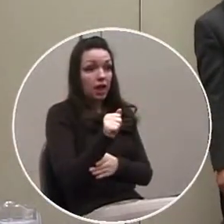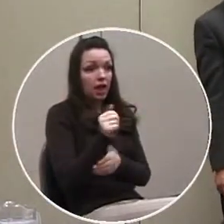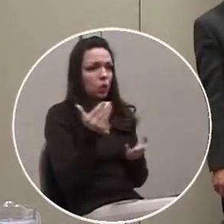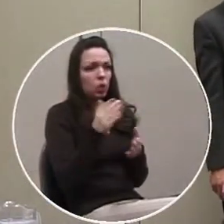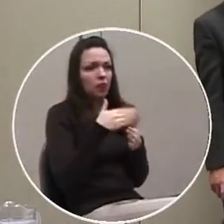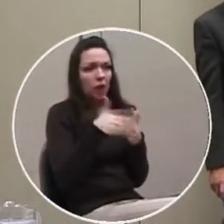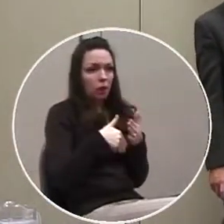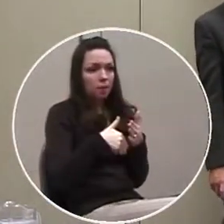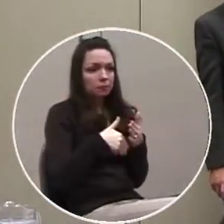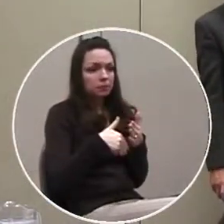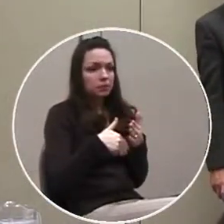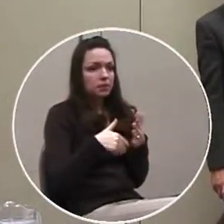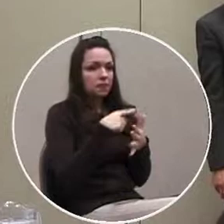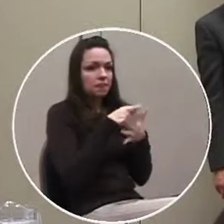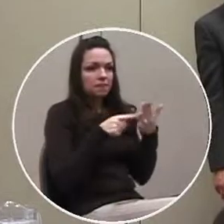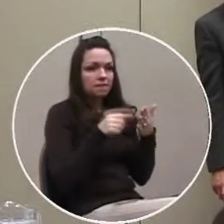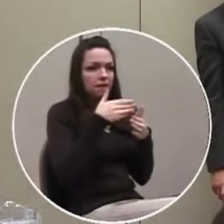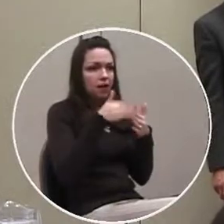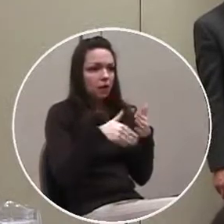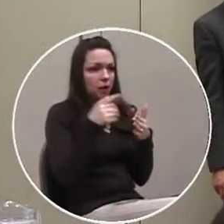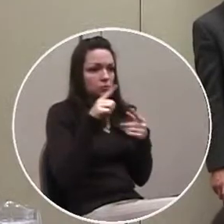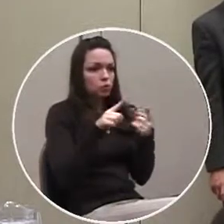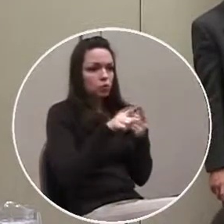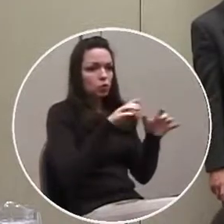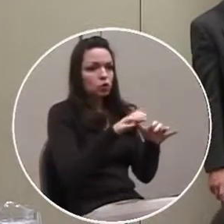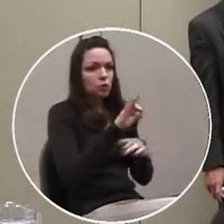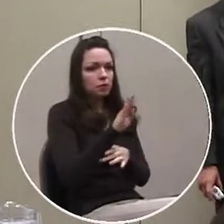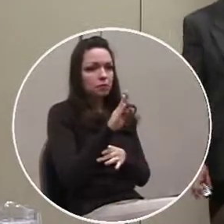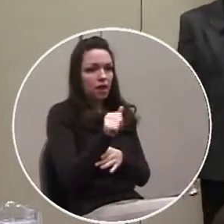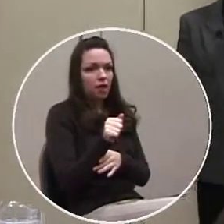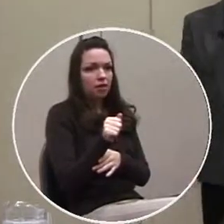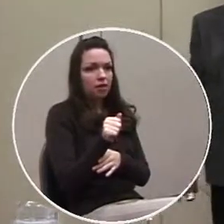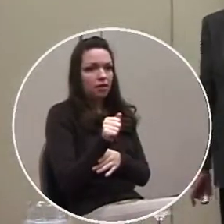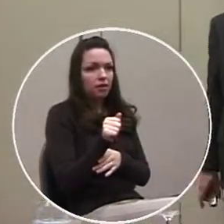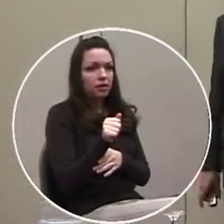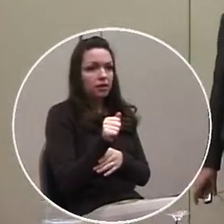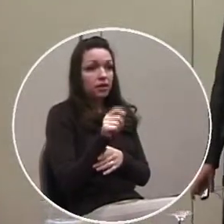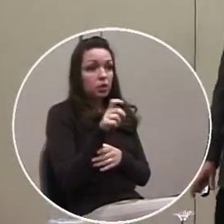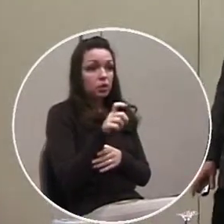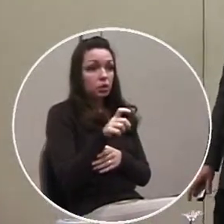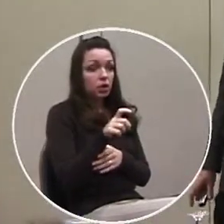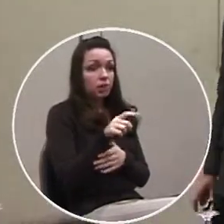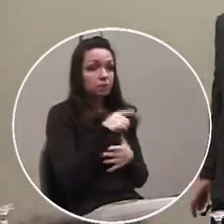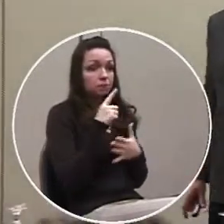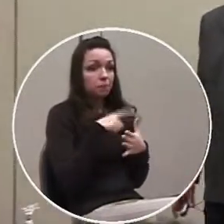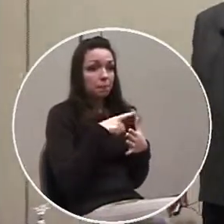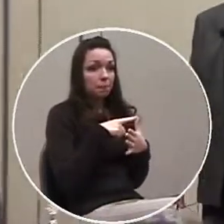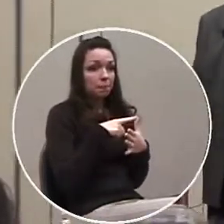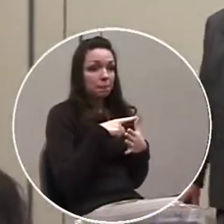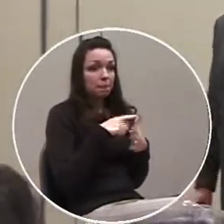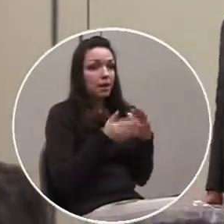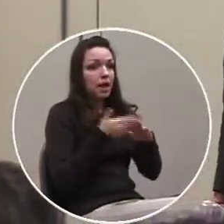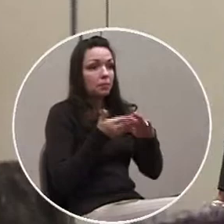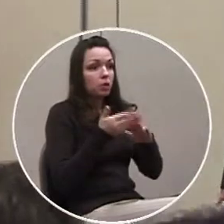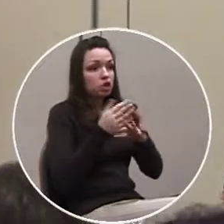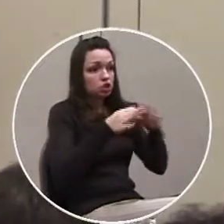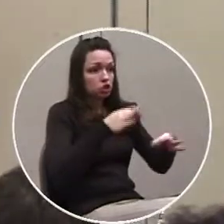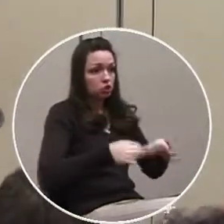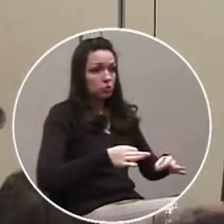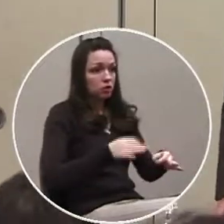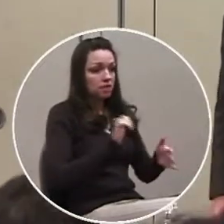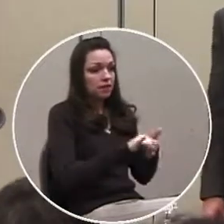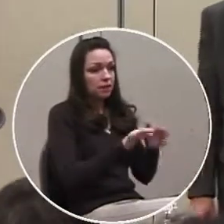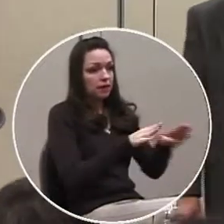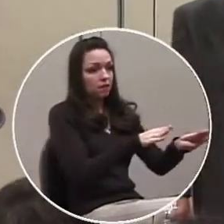outcomes? What are the 5 outcomes to doing a functional assessment? You need, number 1, an operational description of the